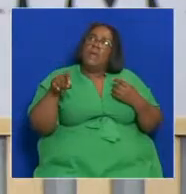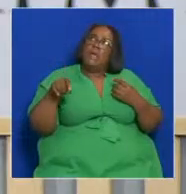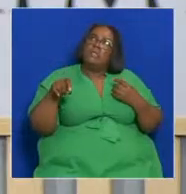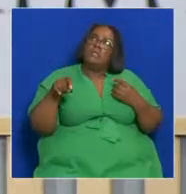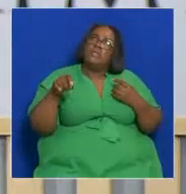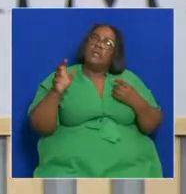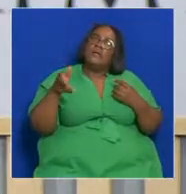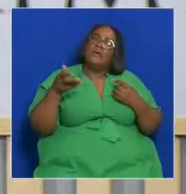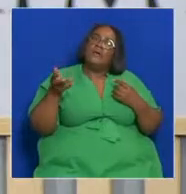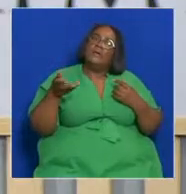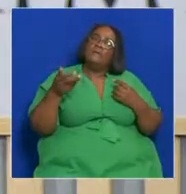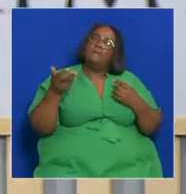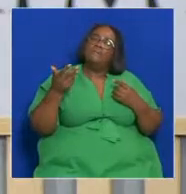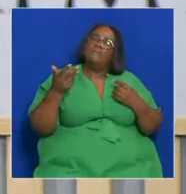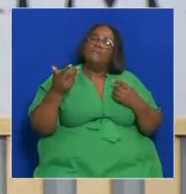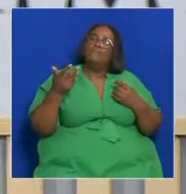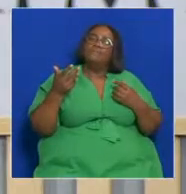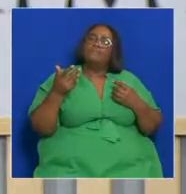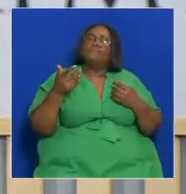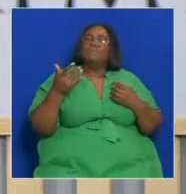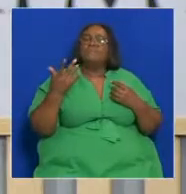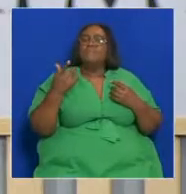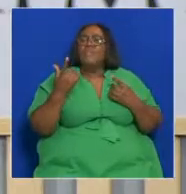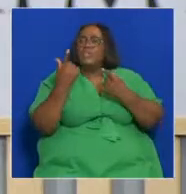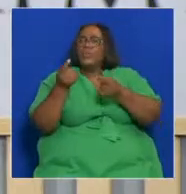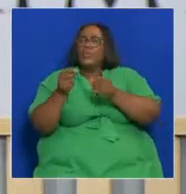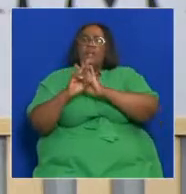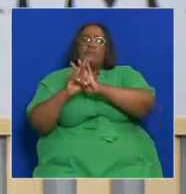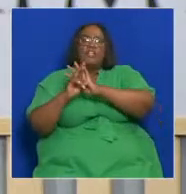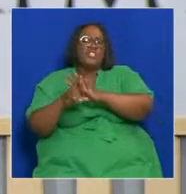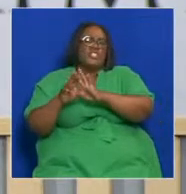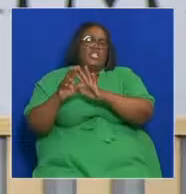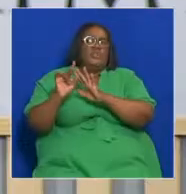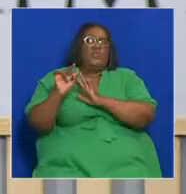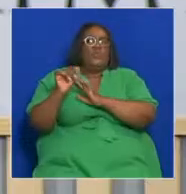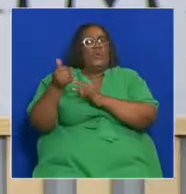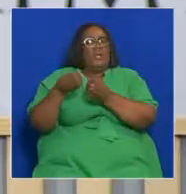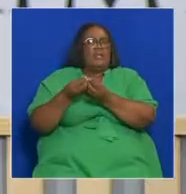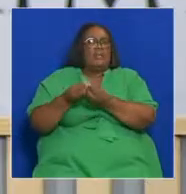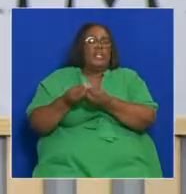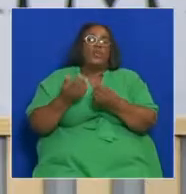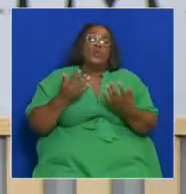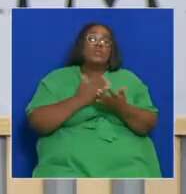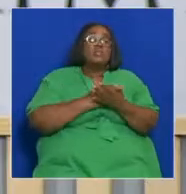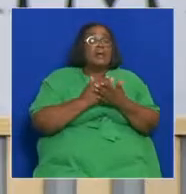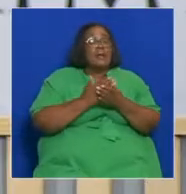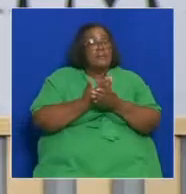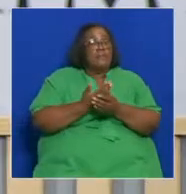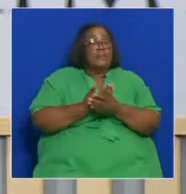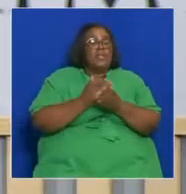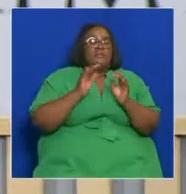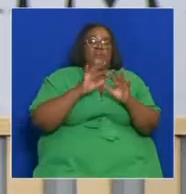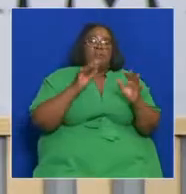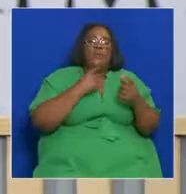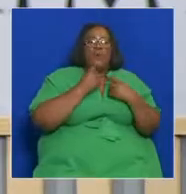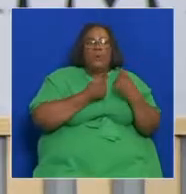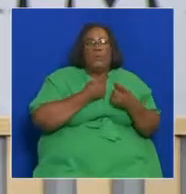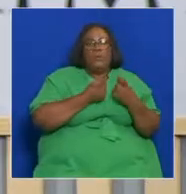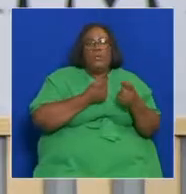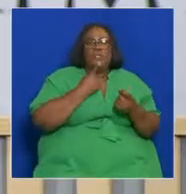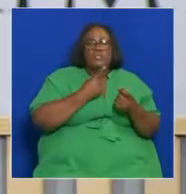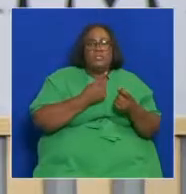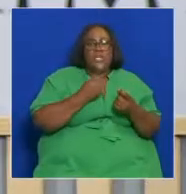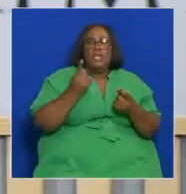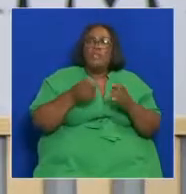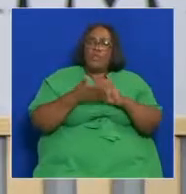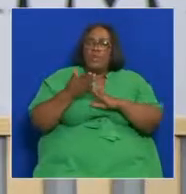do representation or things like that. Or some of the matters, people will say they went to IPID, they're not happy